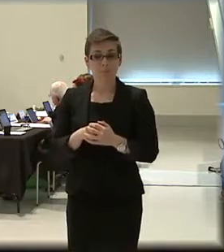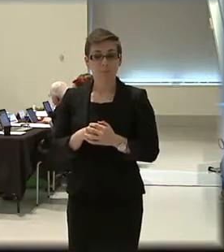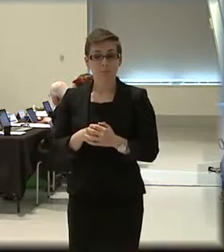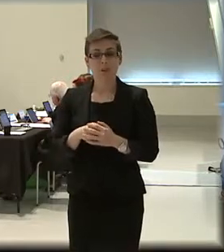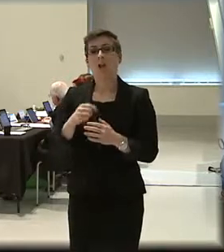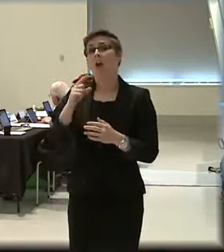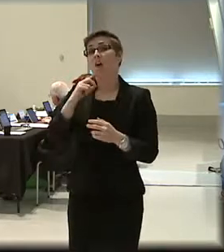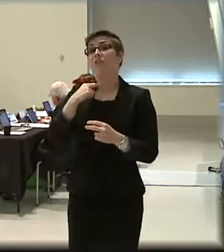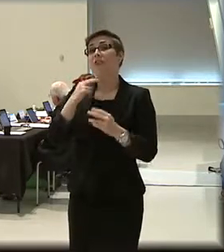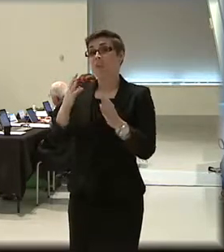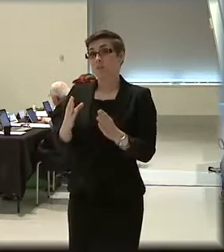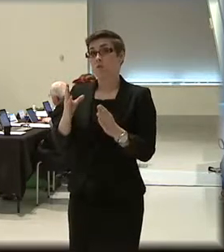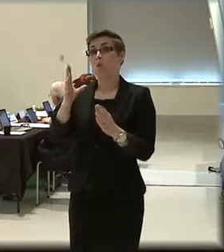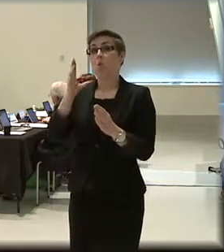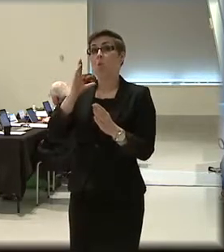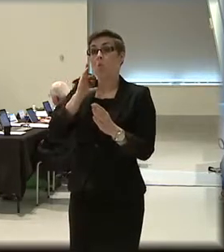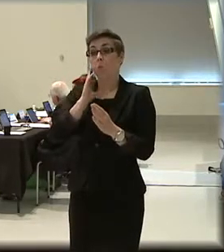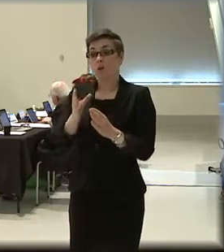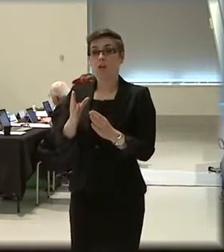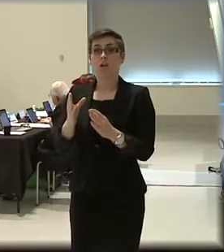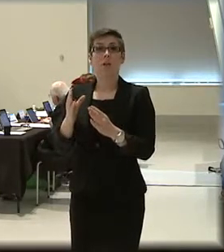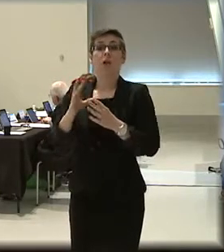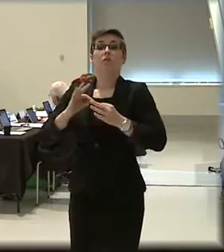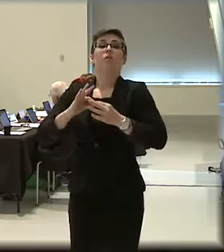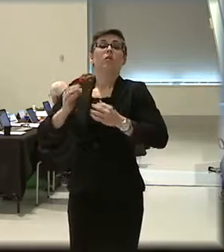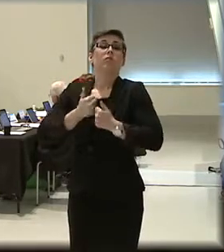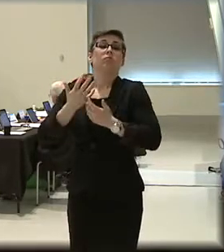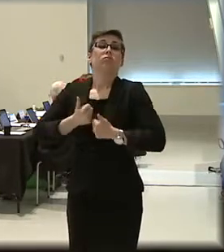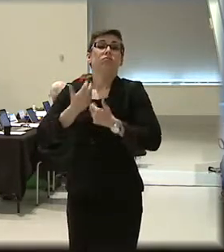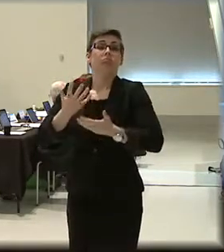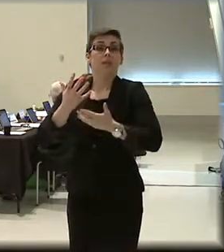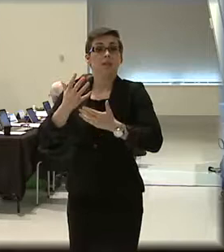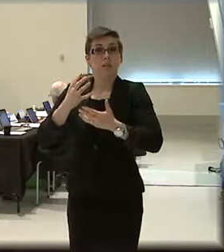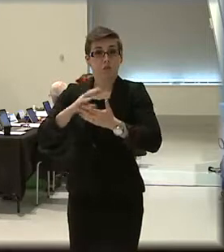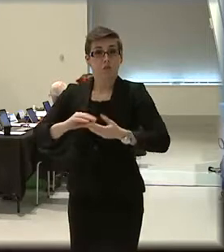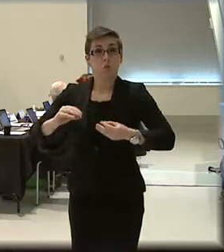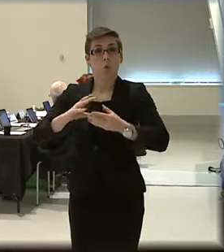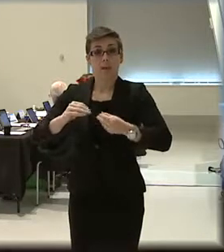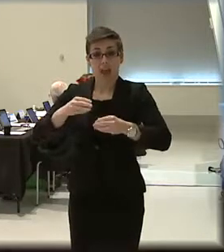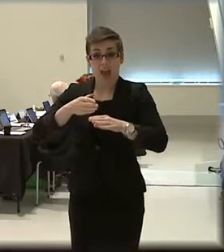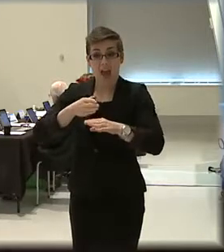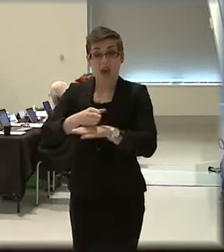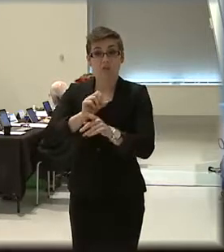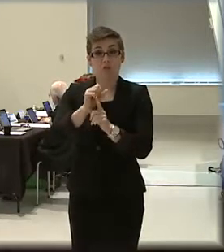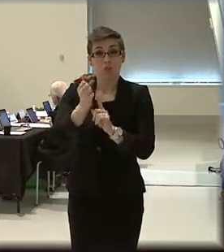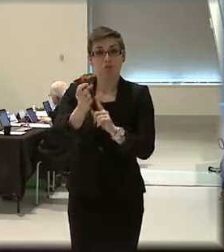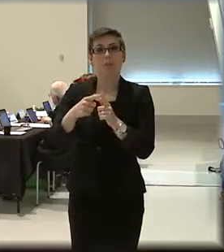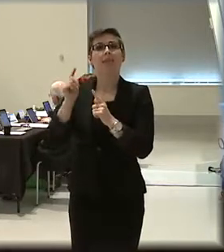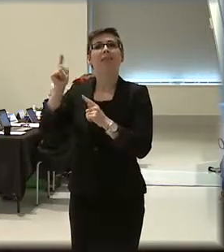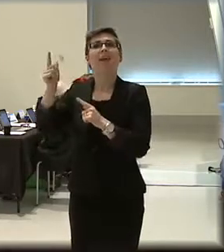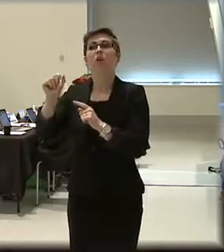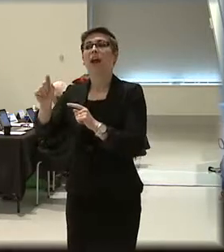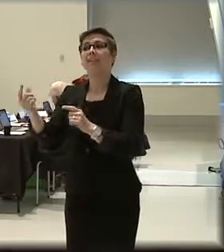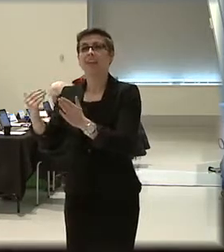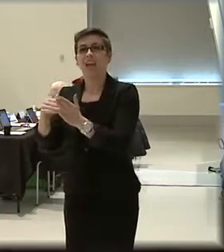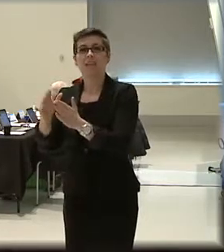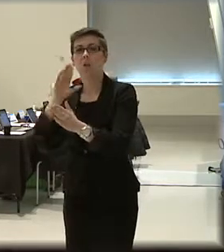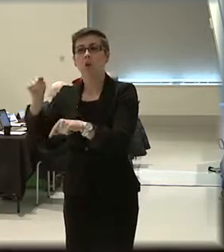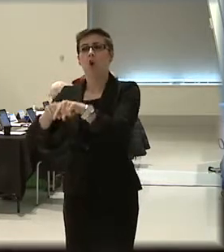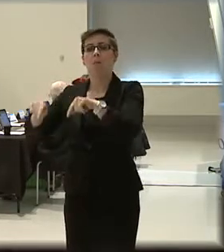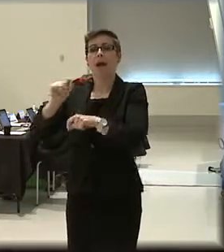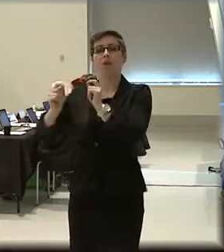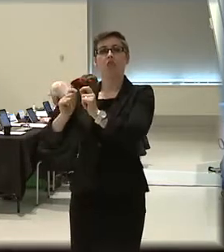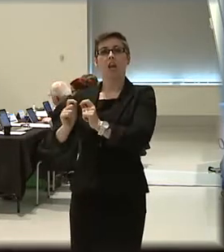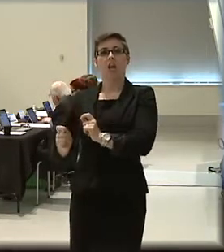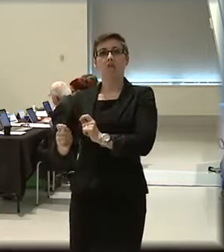often recant after they're out of the emotion of the situation, and that keeps them in a dangerous situation where